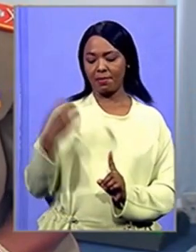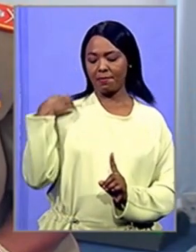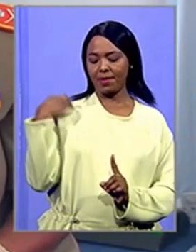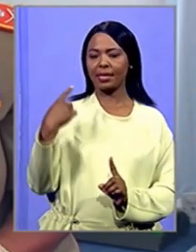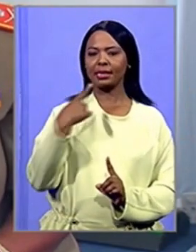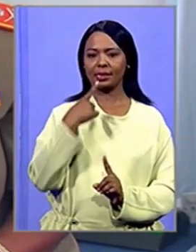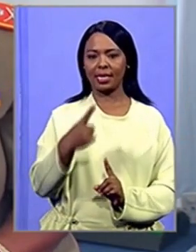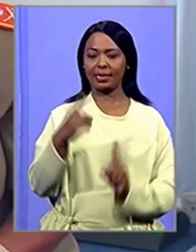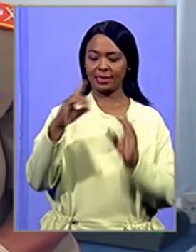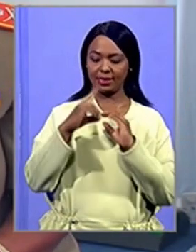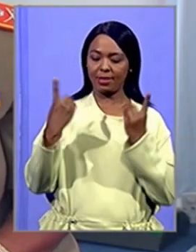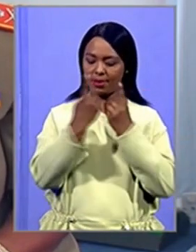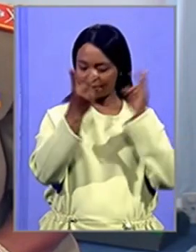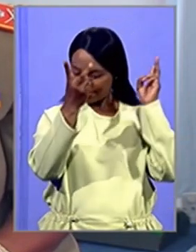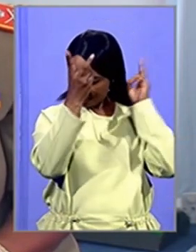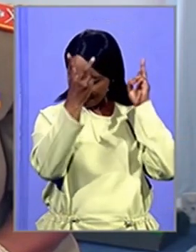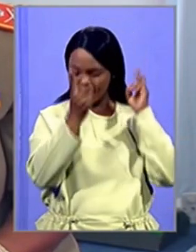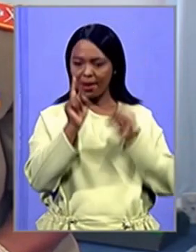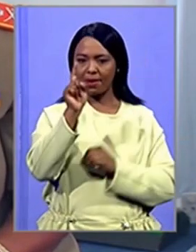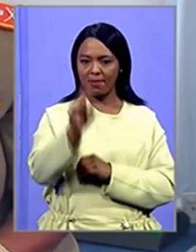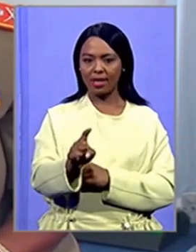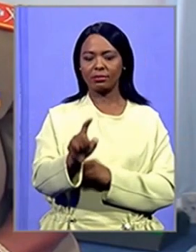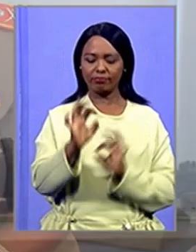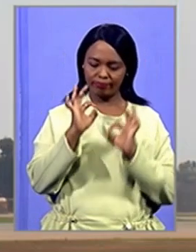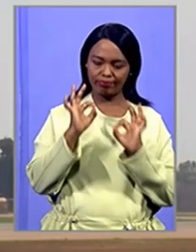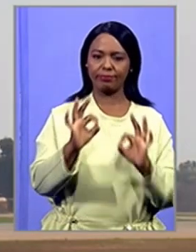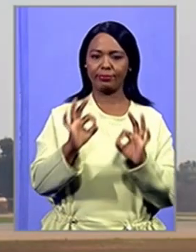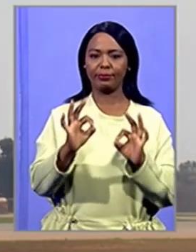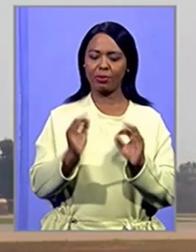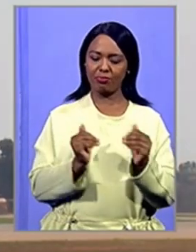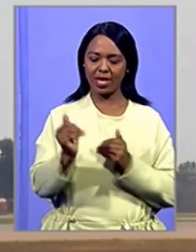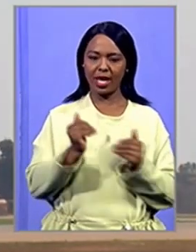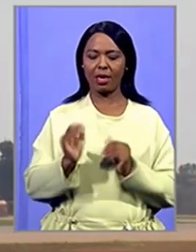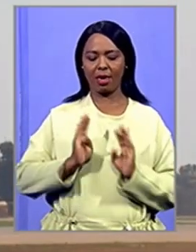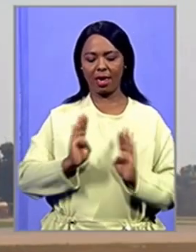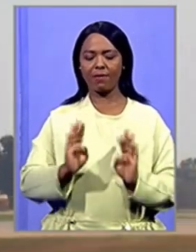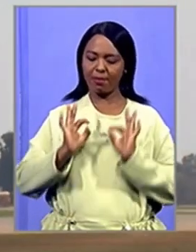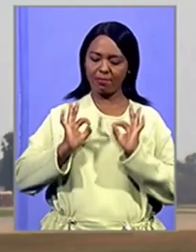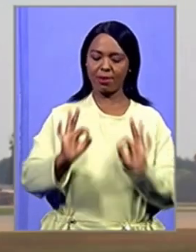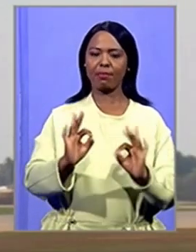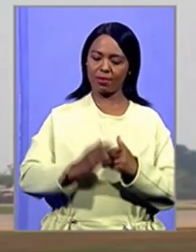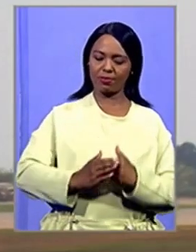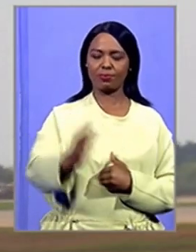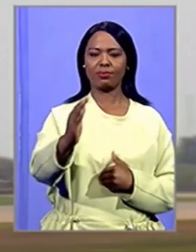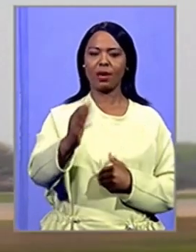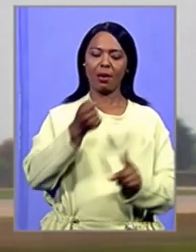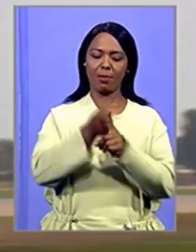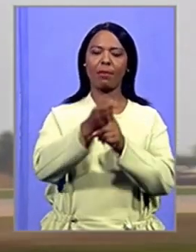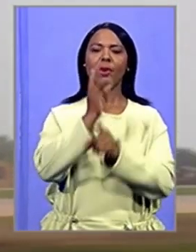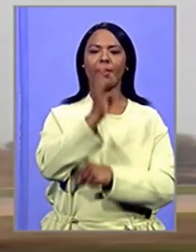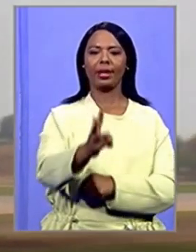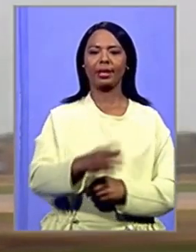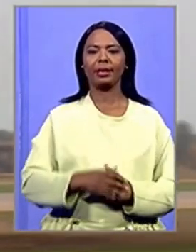gore maitsholo e nna maleba mo setheong seno. Molemo wa SABC News, Pretoria.